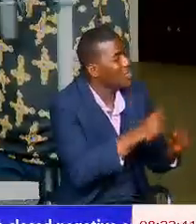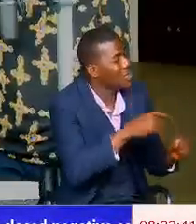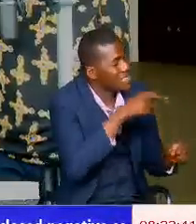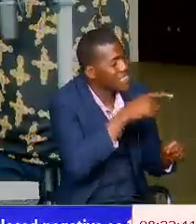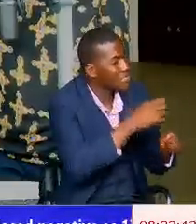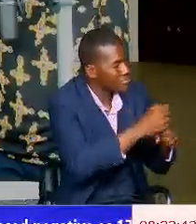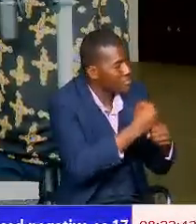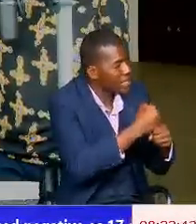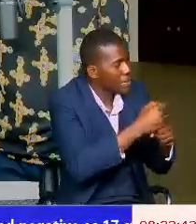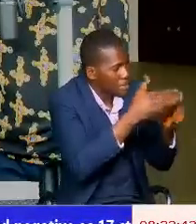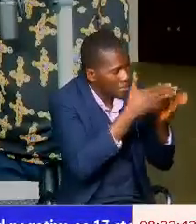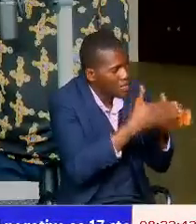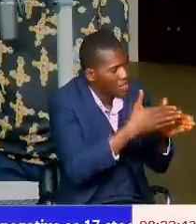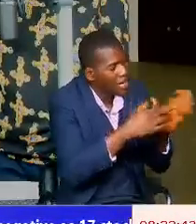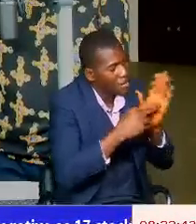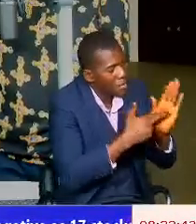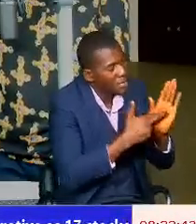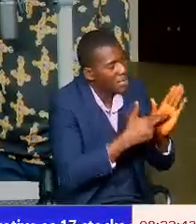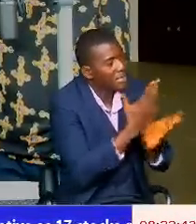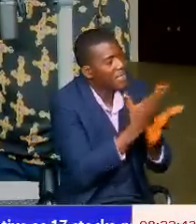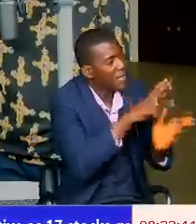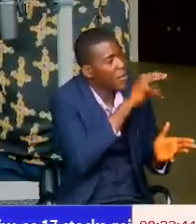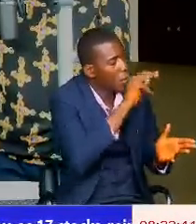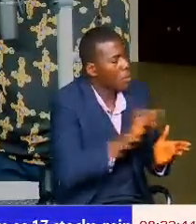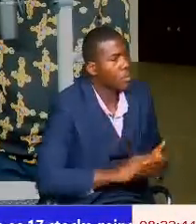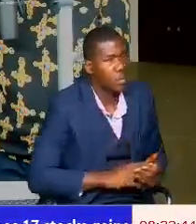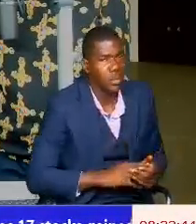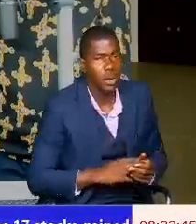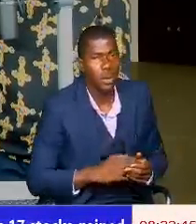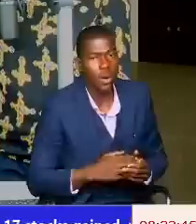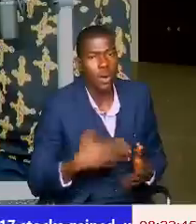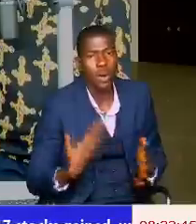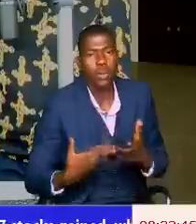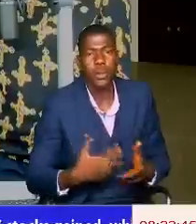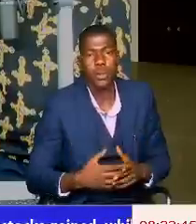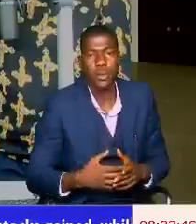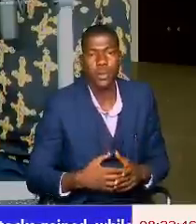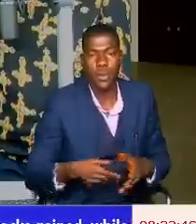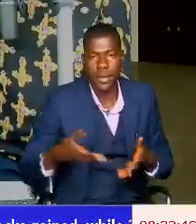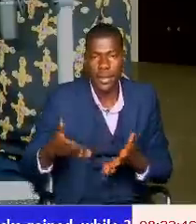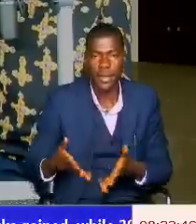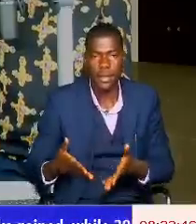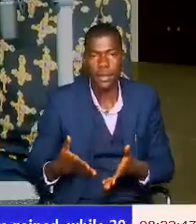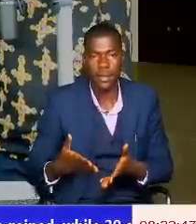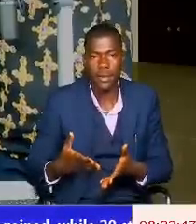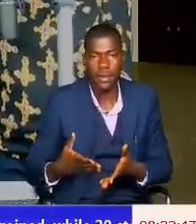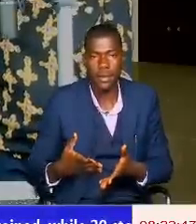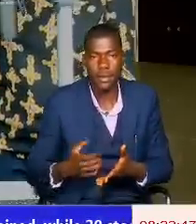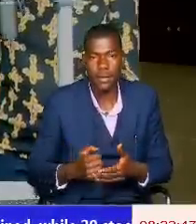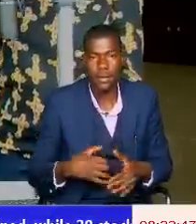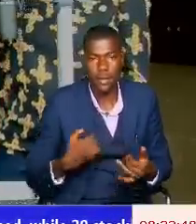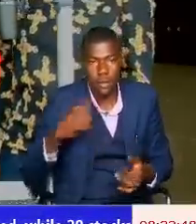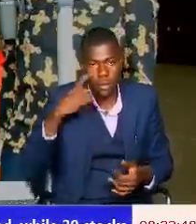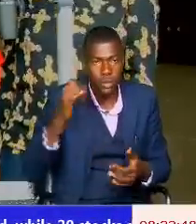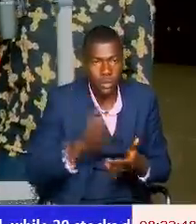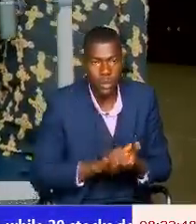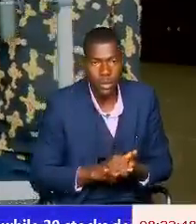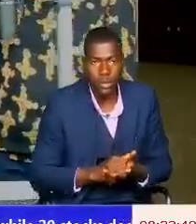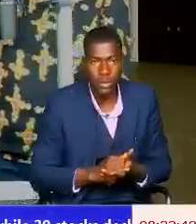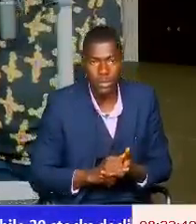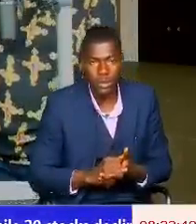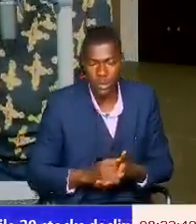Here now, they go look for one of my staff. Make a nodal officer. May God help you make you the nodal